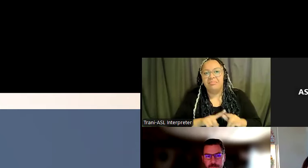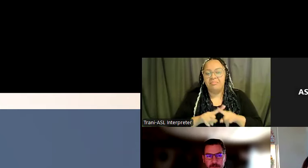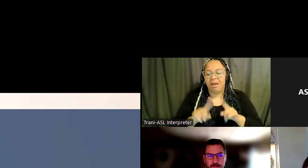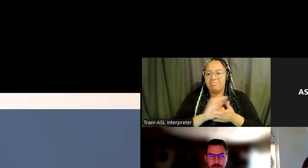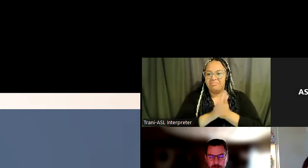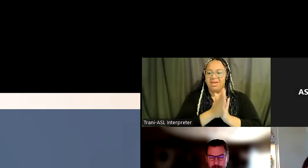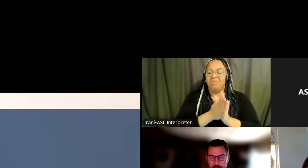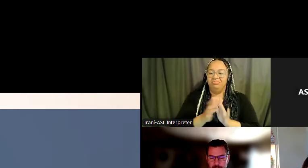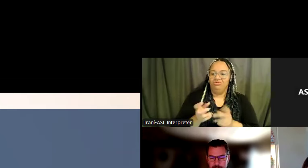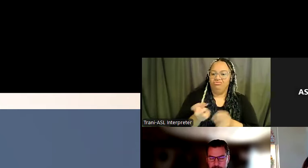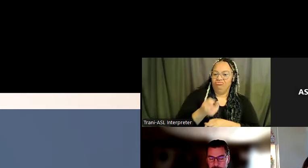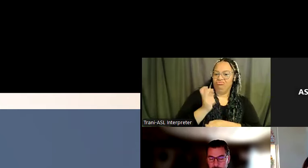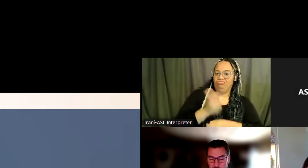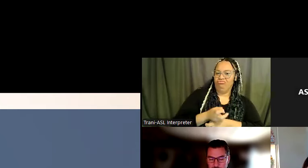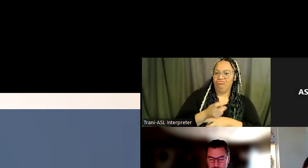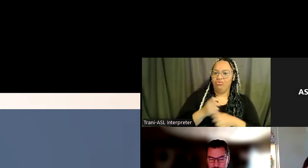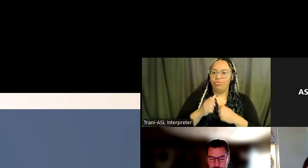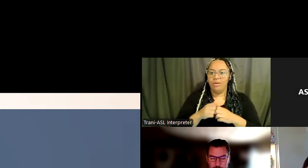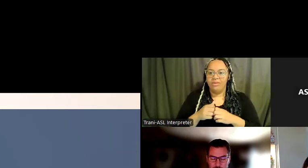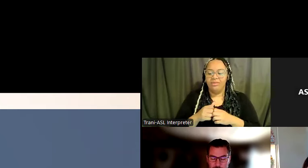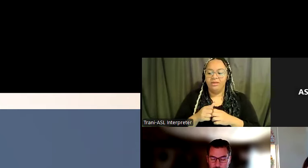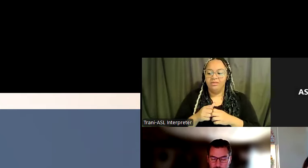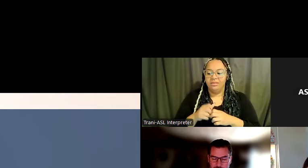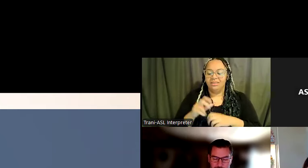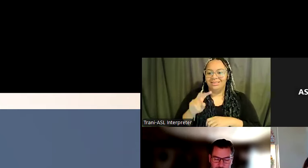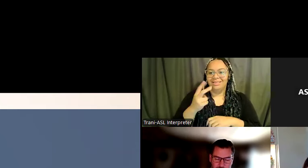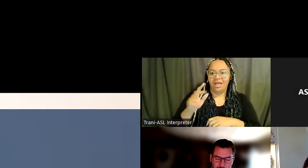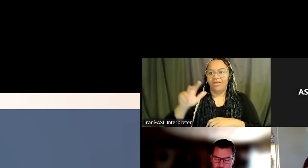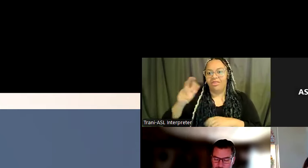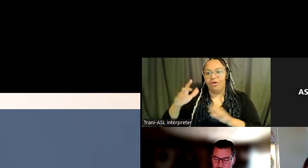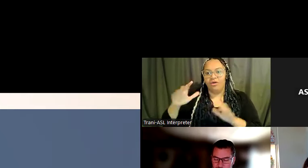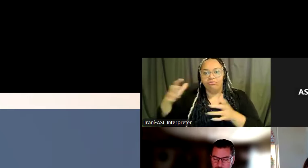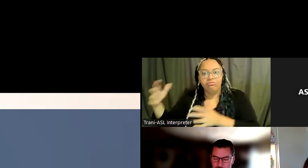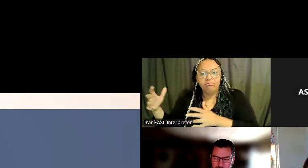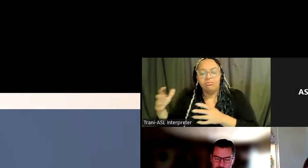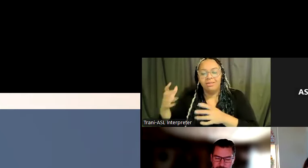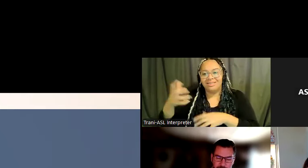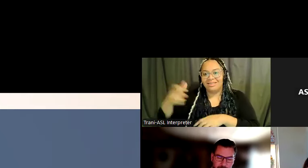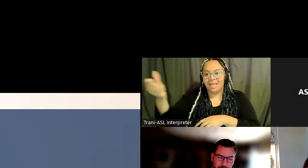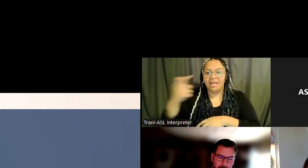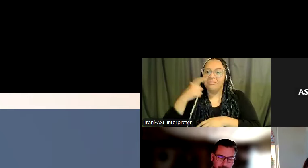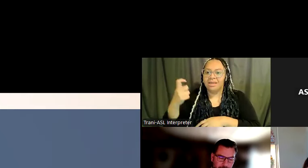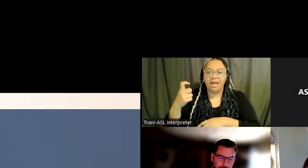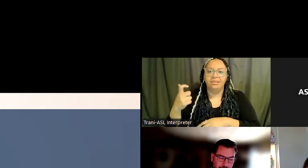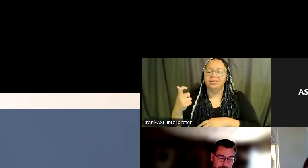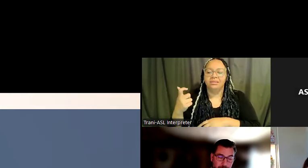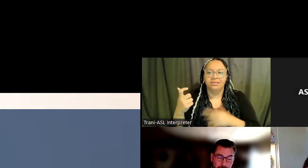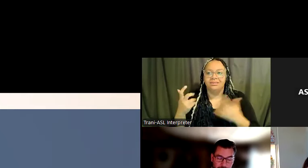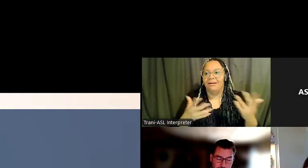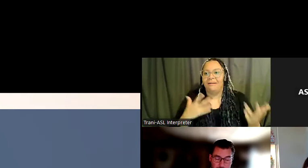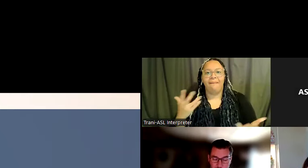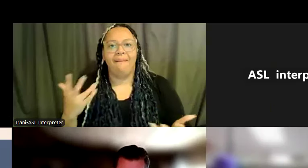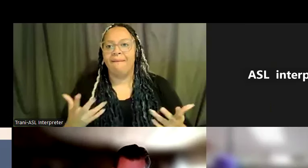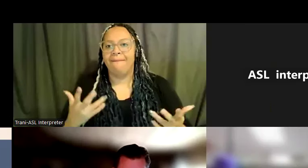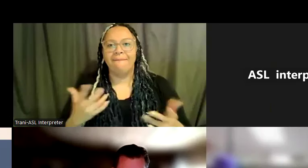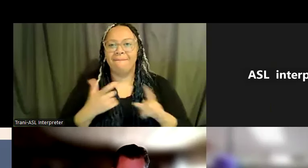especially with second parties or third parties taking it, because um, just from